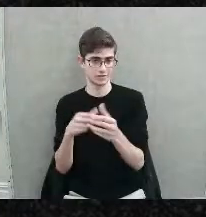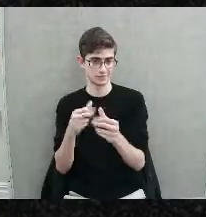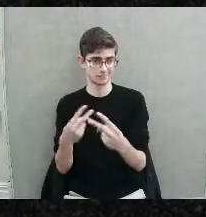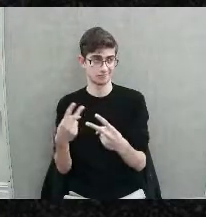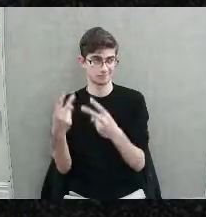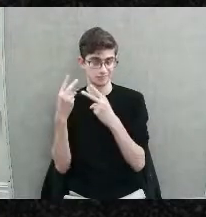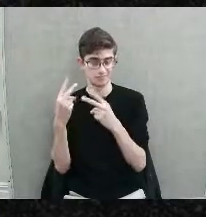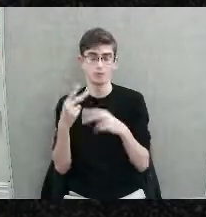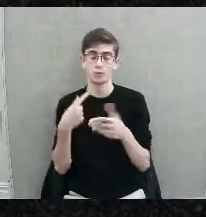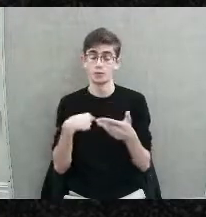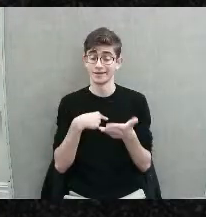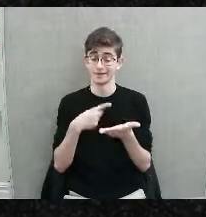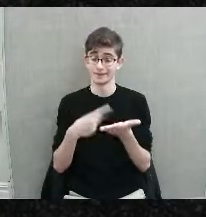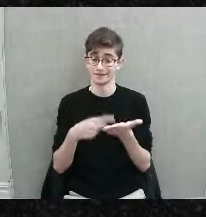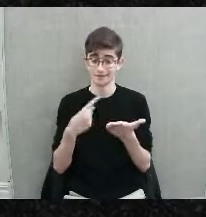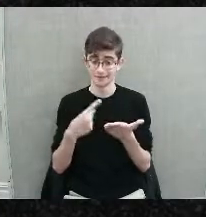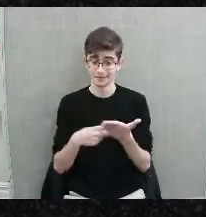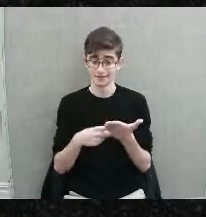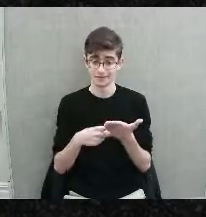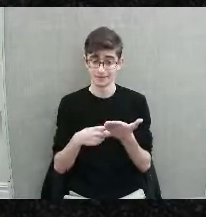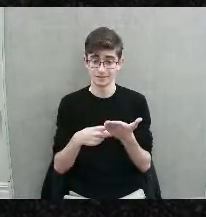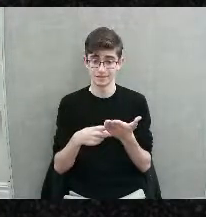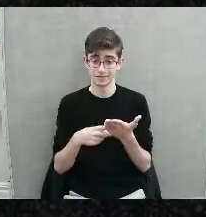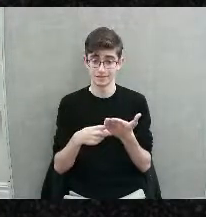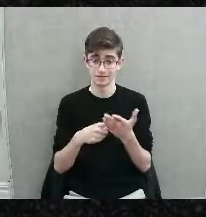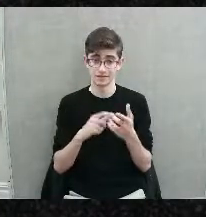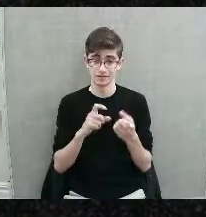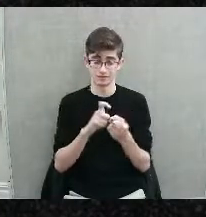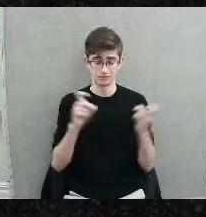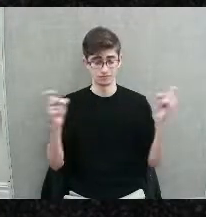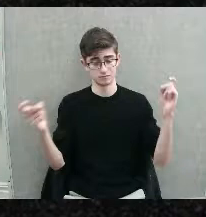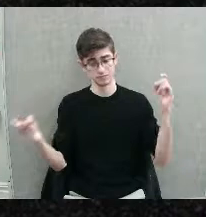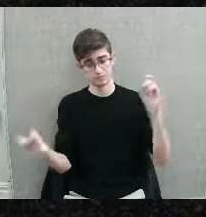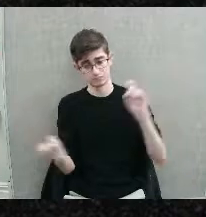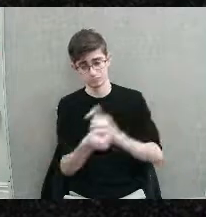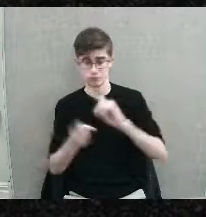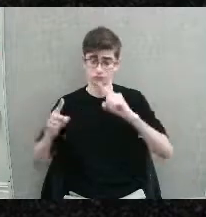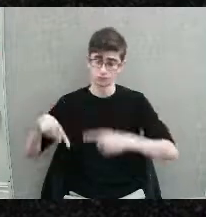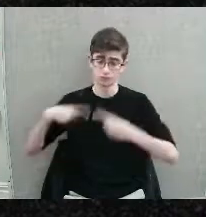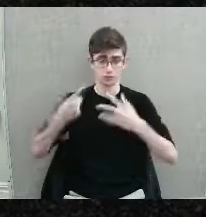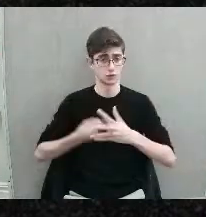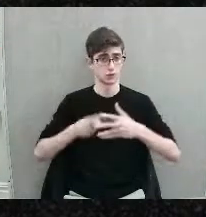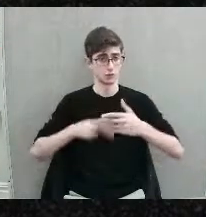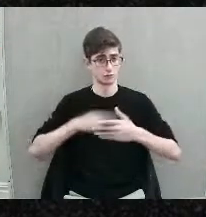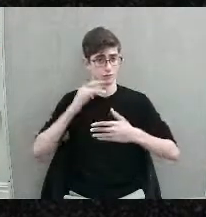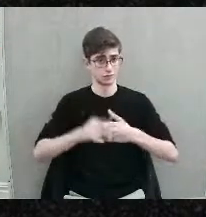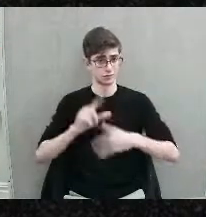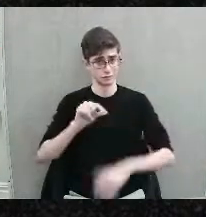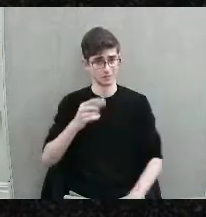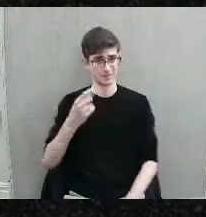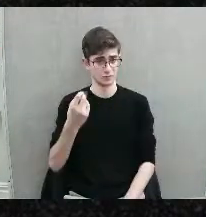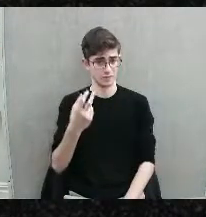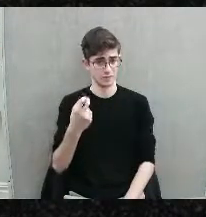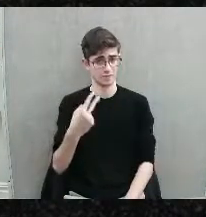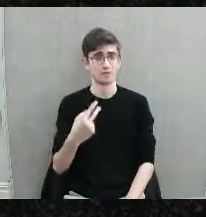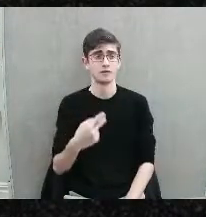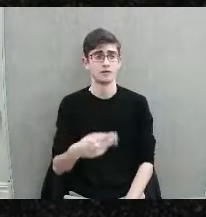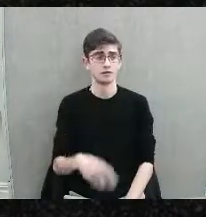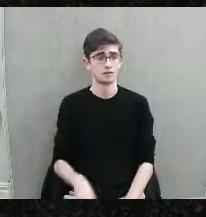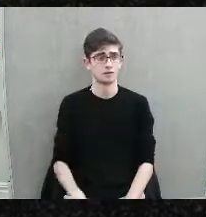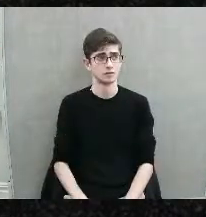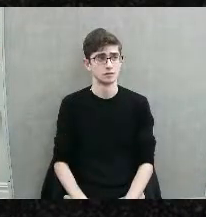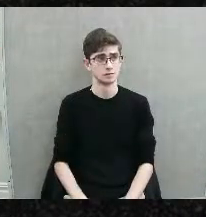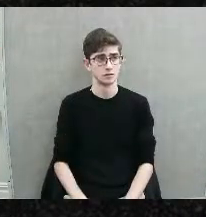were talking about some of the real vast and deep changes that we've seen over the decades since we started this project. One of the things that we talked about was clearly the